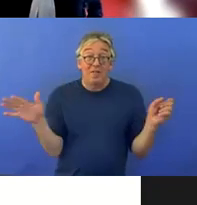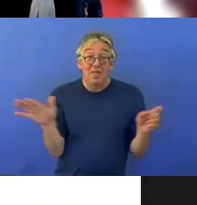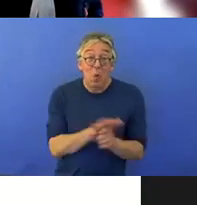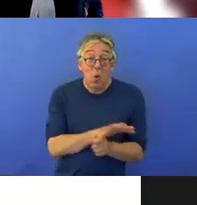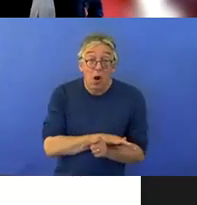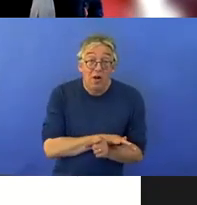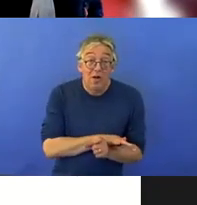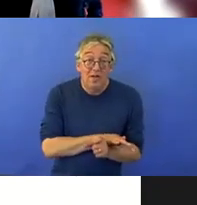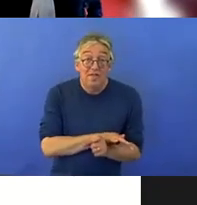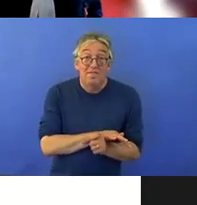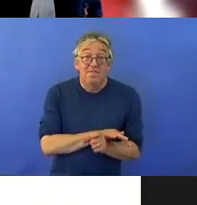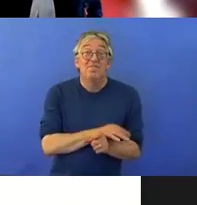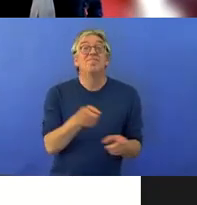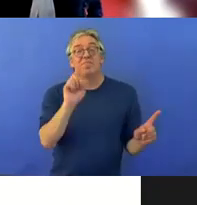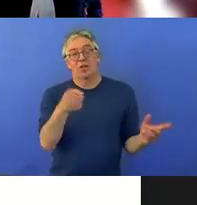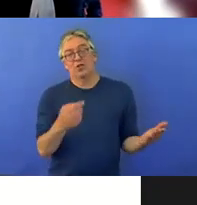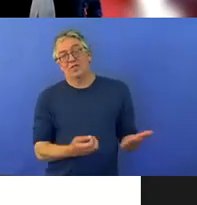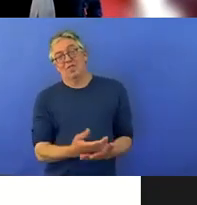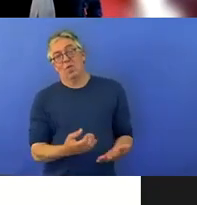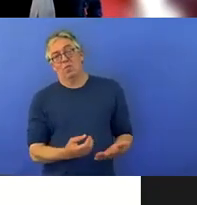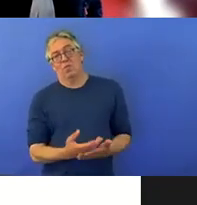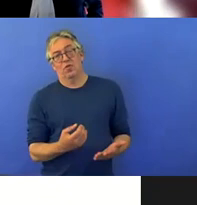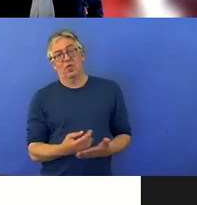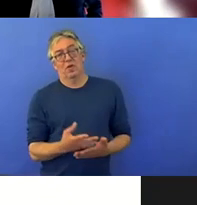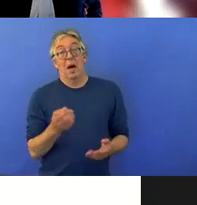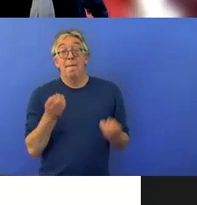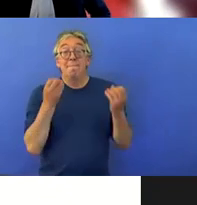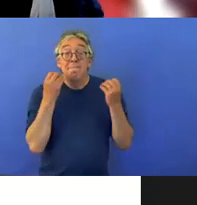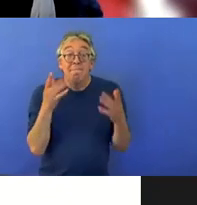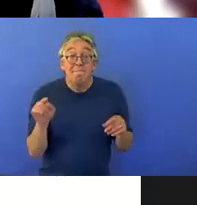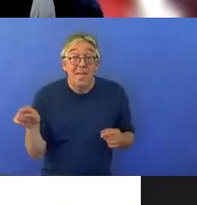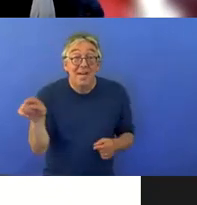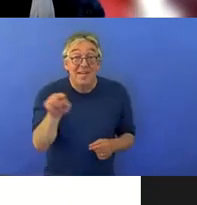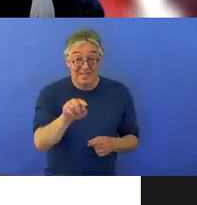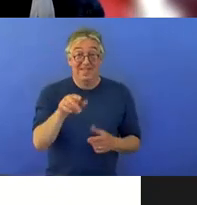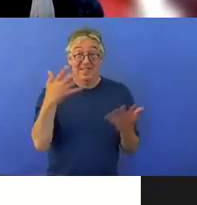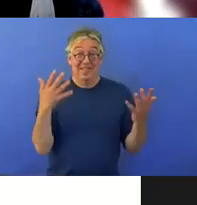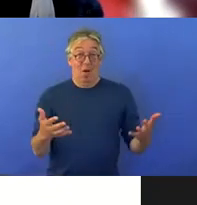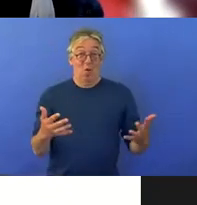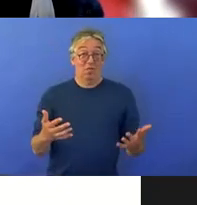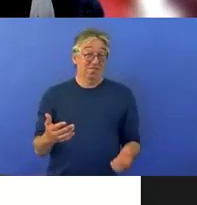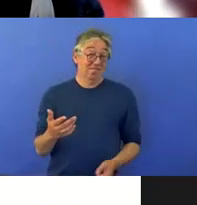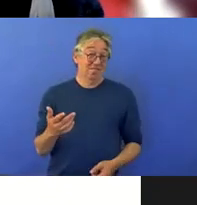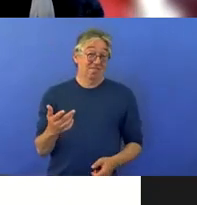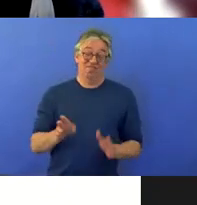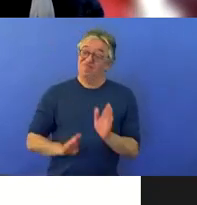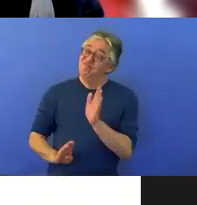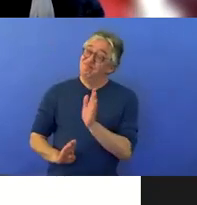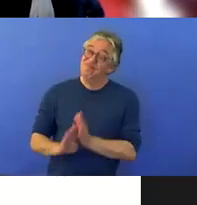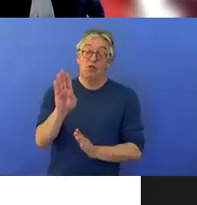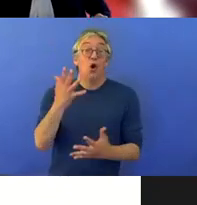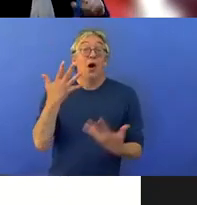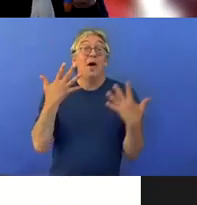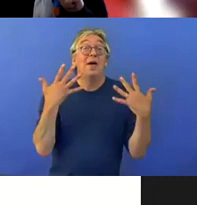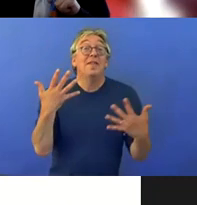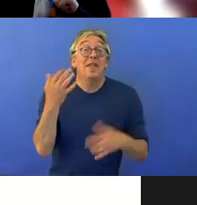really have been doing work raising this issue in a way that 10 years ago would not have happened. So we need to look at the